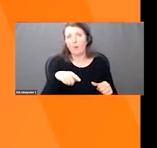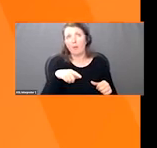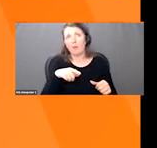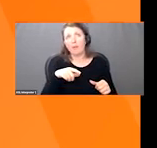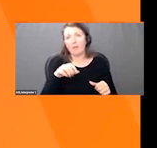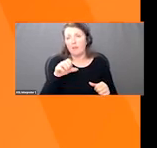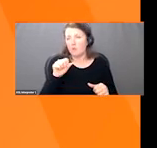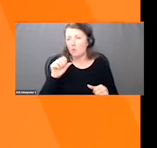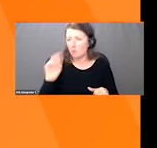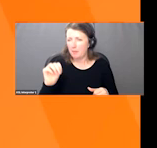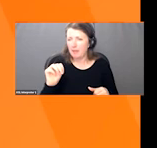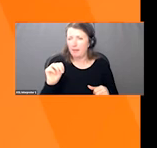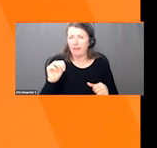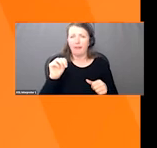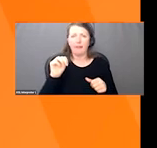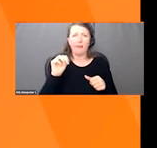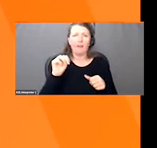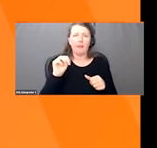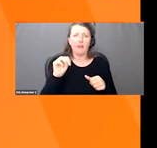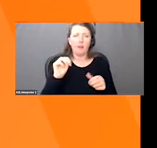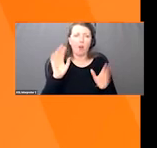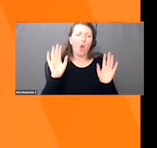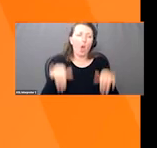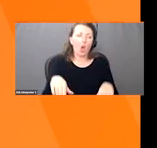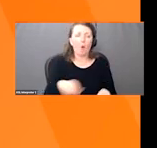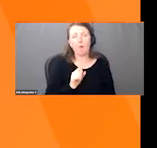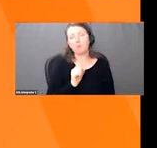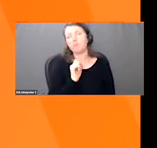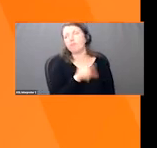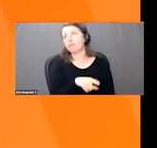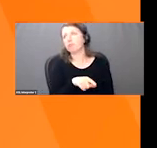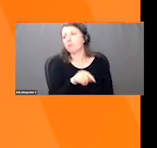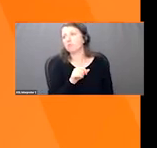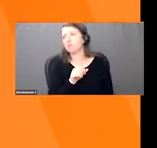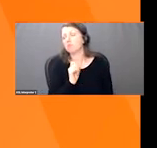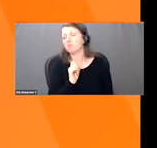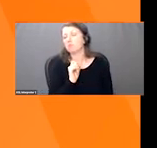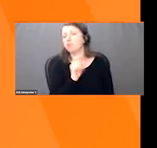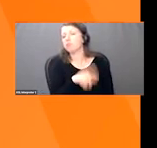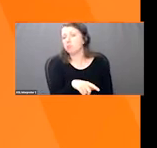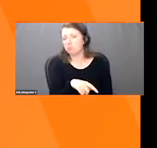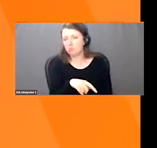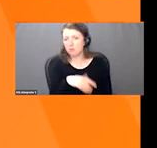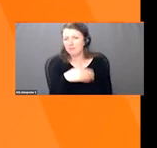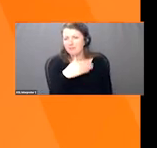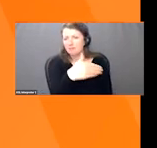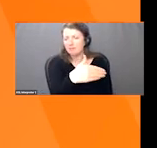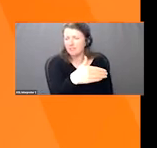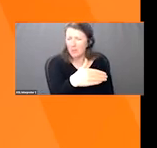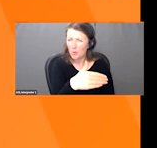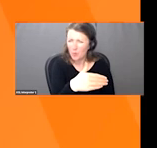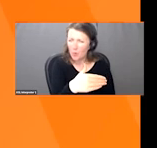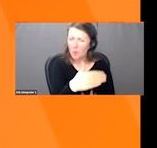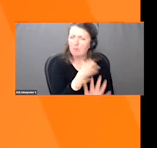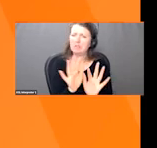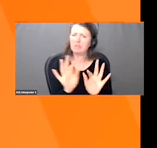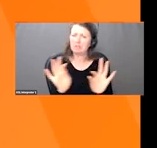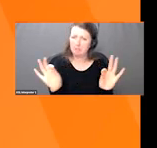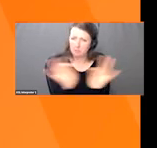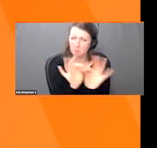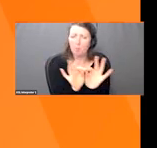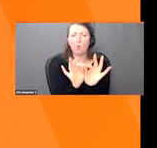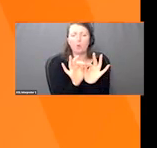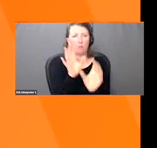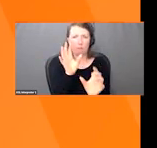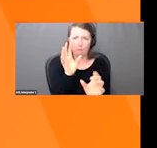platform doesn't do you a whole lot of good. I would rather you want to drive sales or meaningful connections out of the platform.